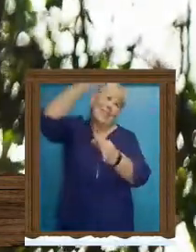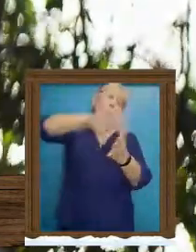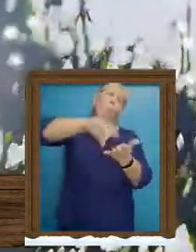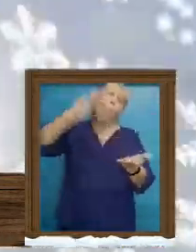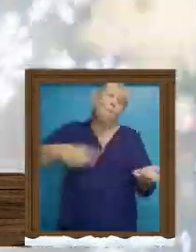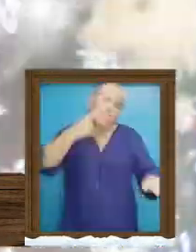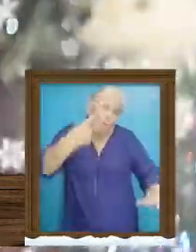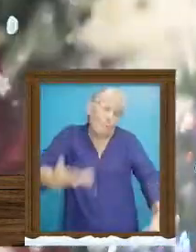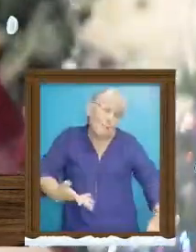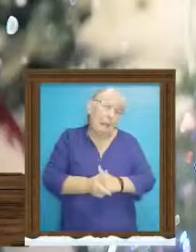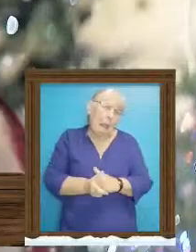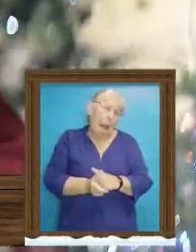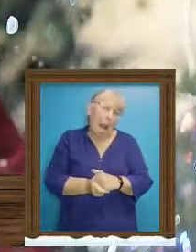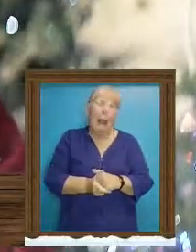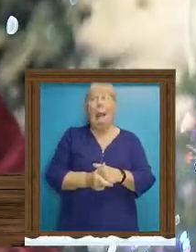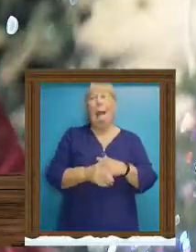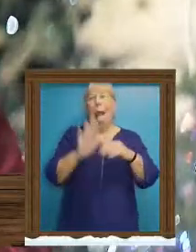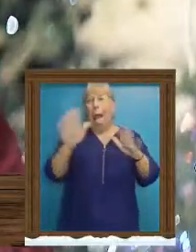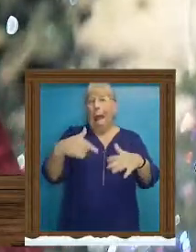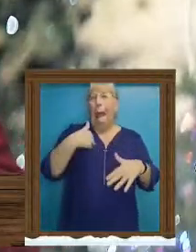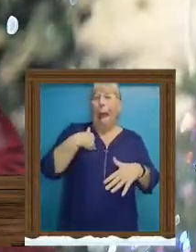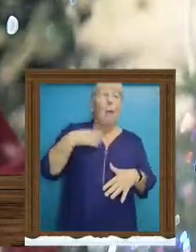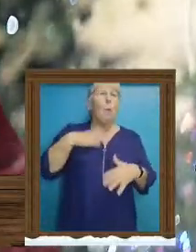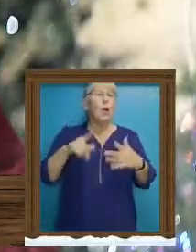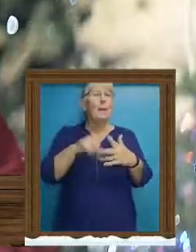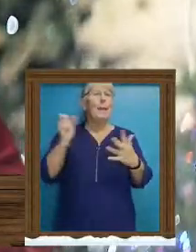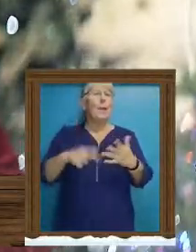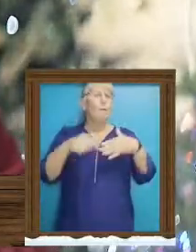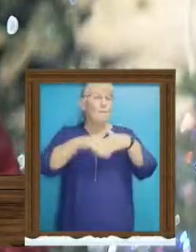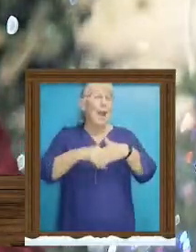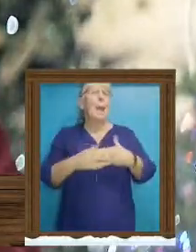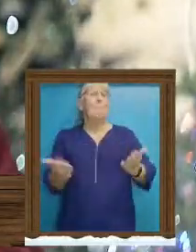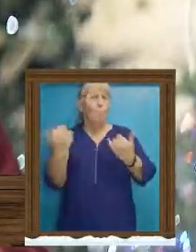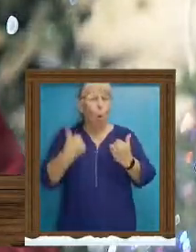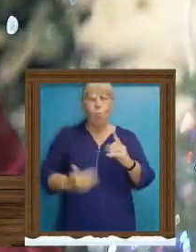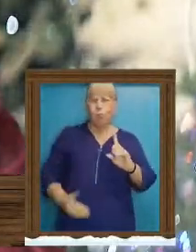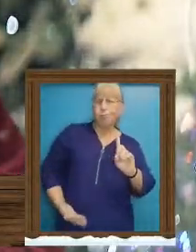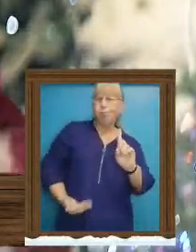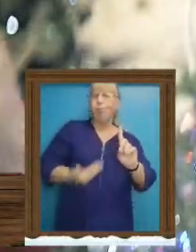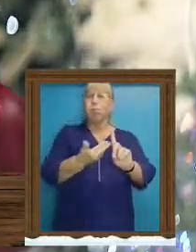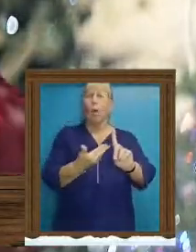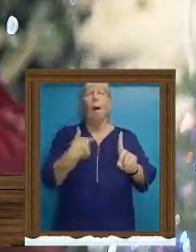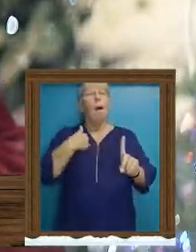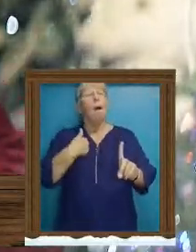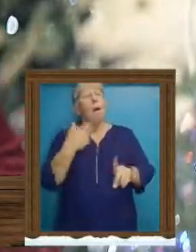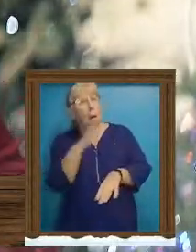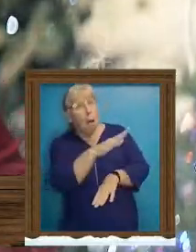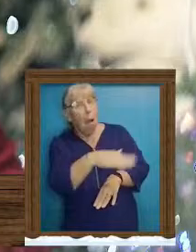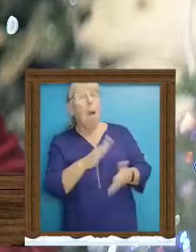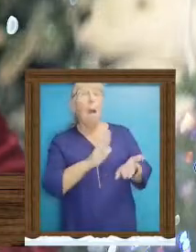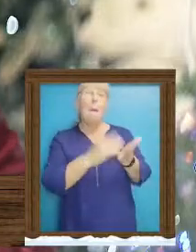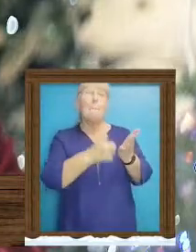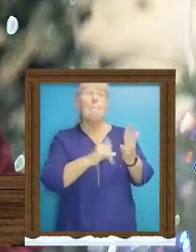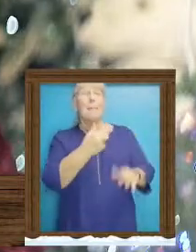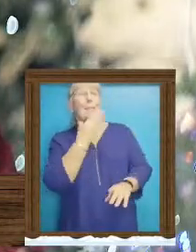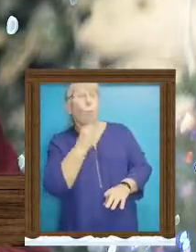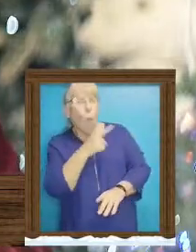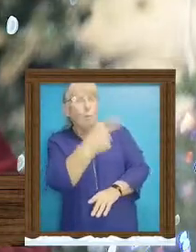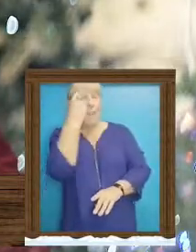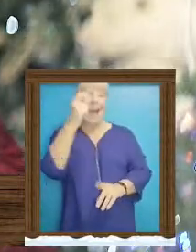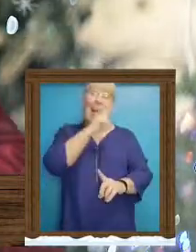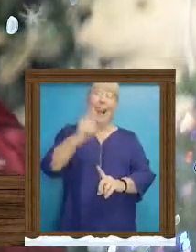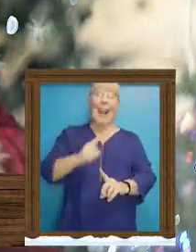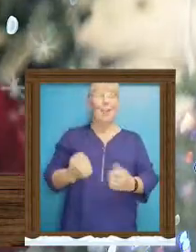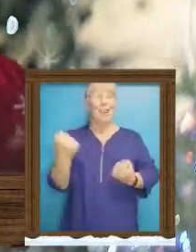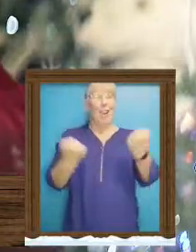down. In my quest to be more eco-friendly in my journeys around the borough, I asked Mrs. Claus for an electric car